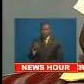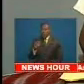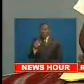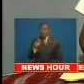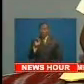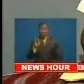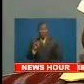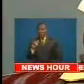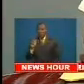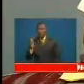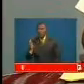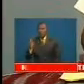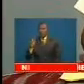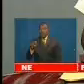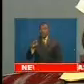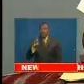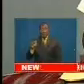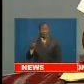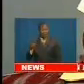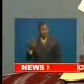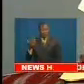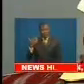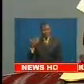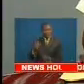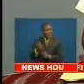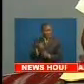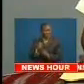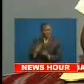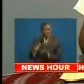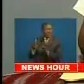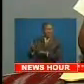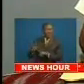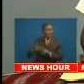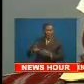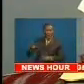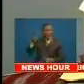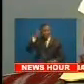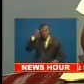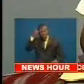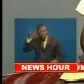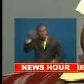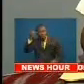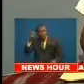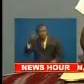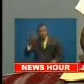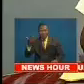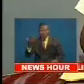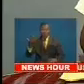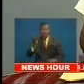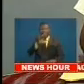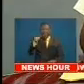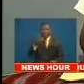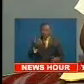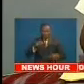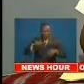Ansah. Kofi Ansah, who passed about a year ago, is credited with playing a pioneering role in promoting modern African